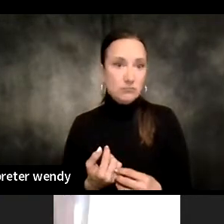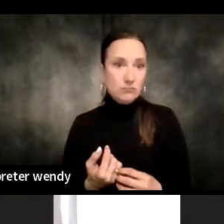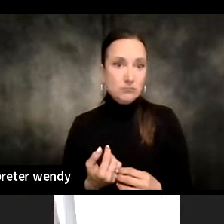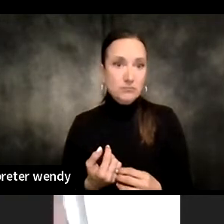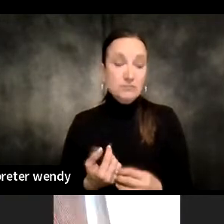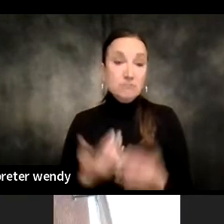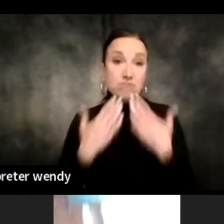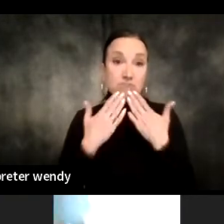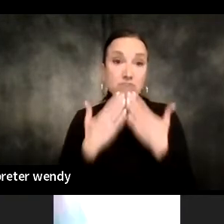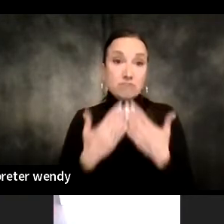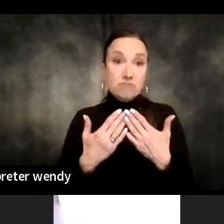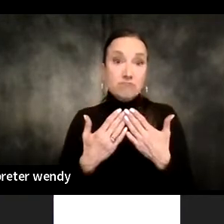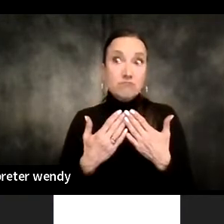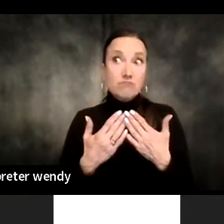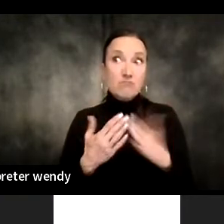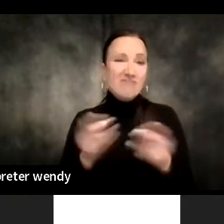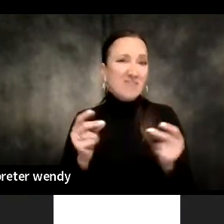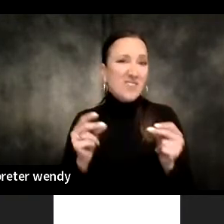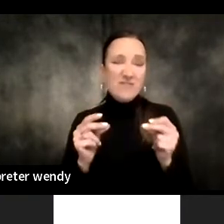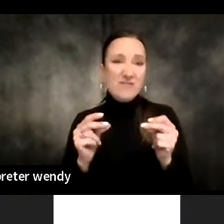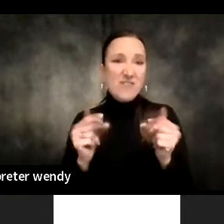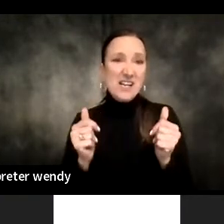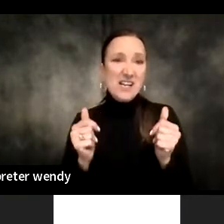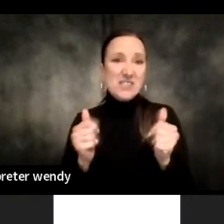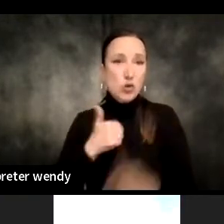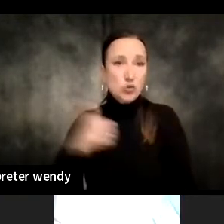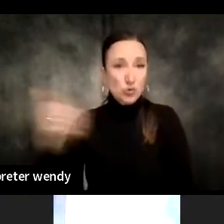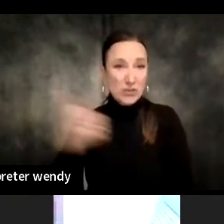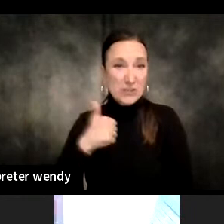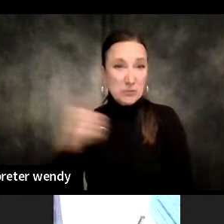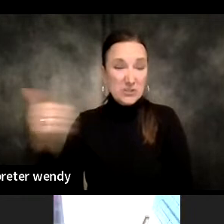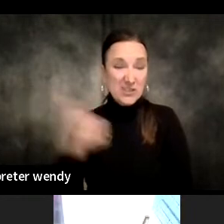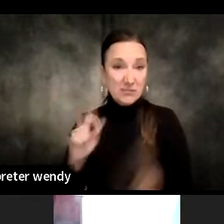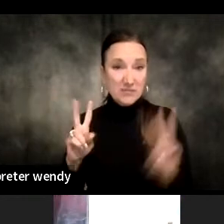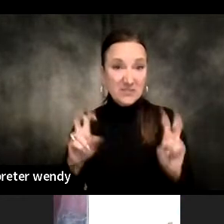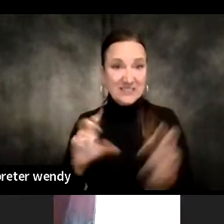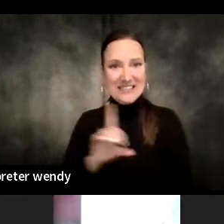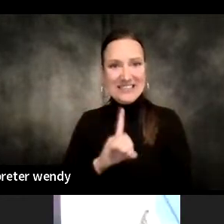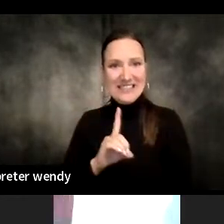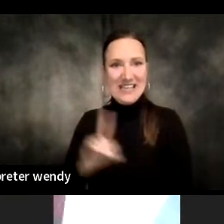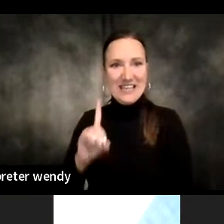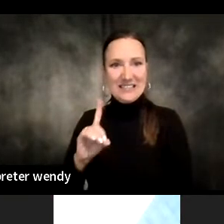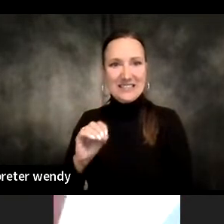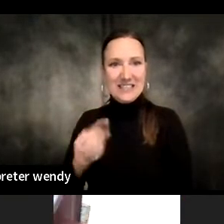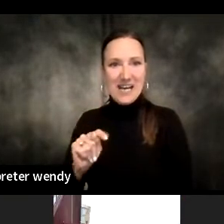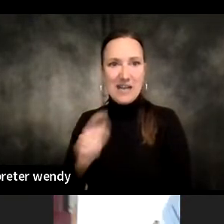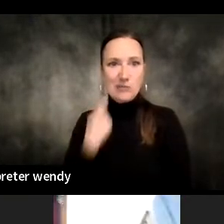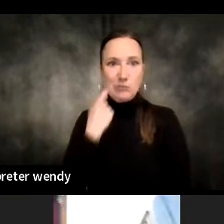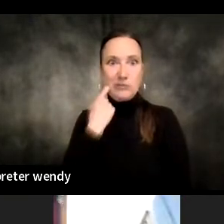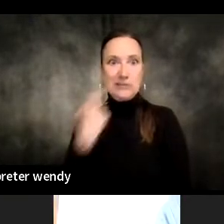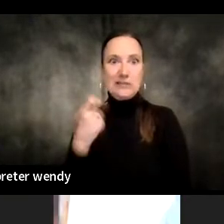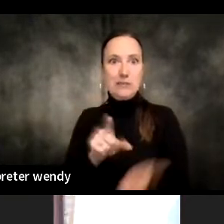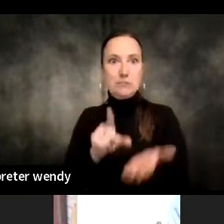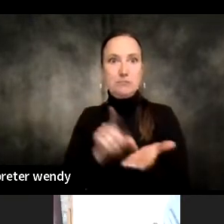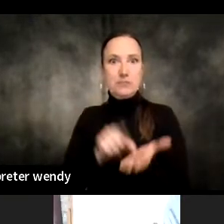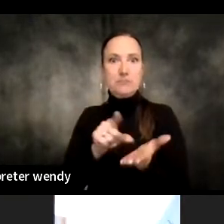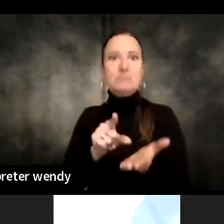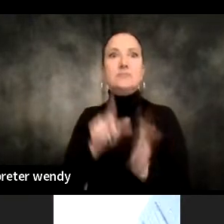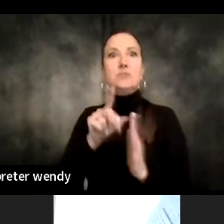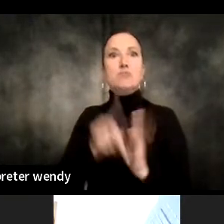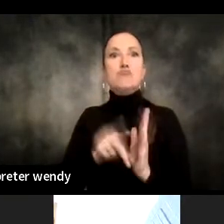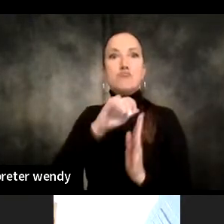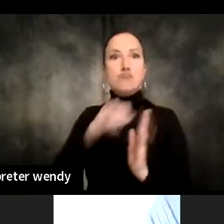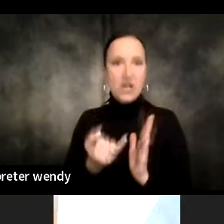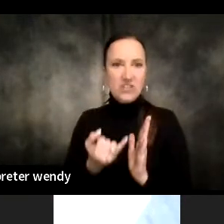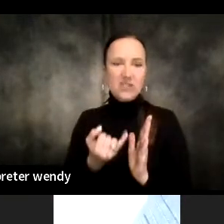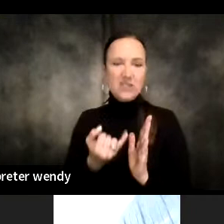Thanks. Just really quickly on the transportation front, DDOT just released its projects,